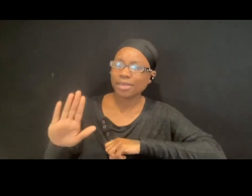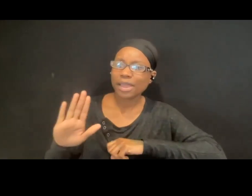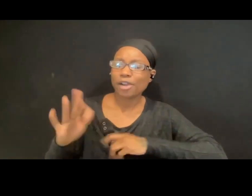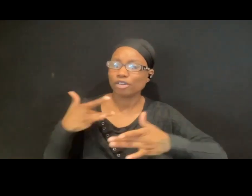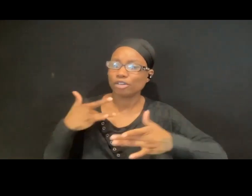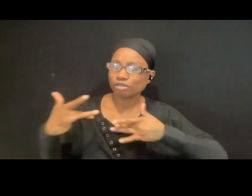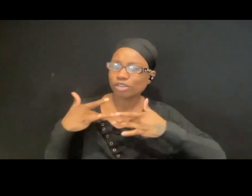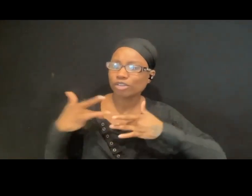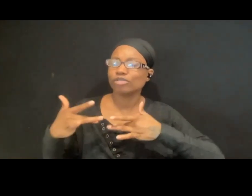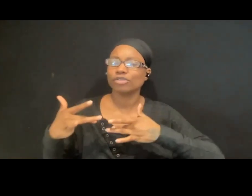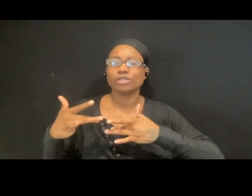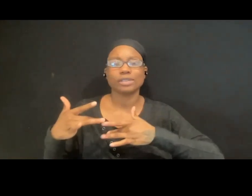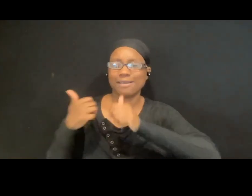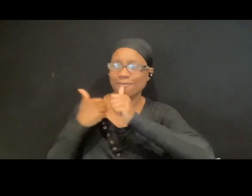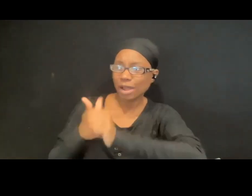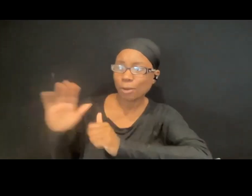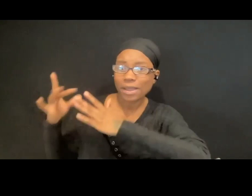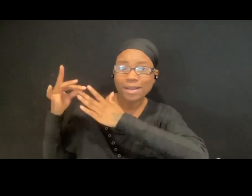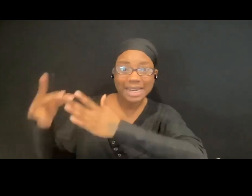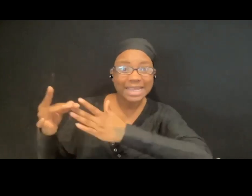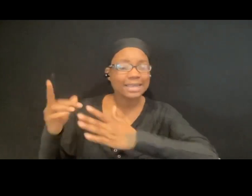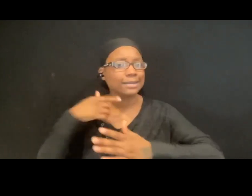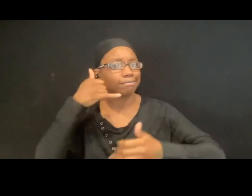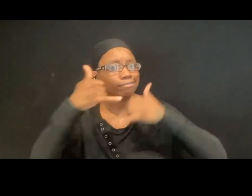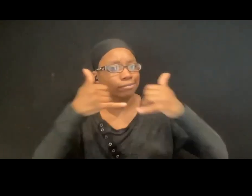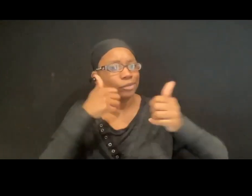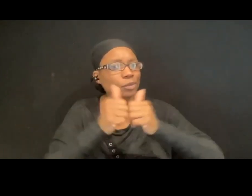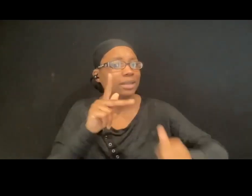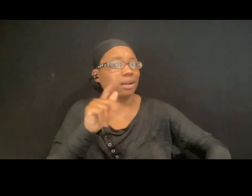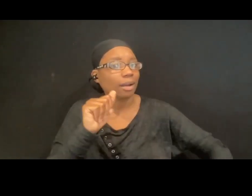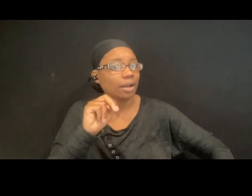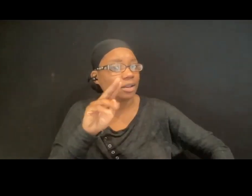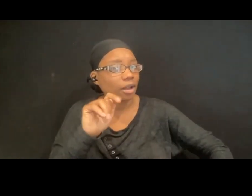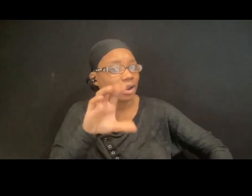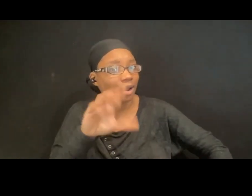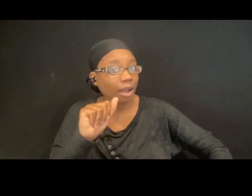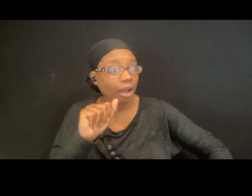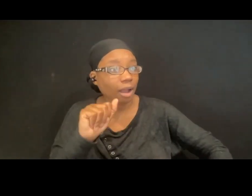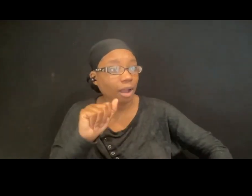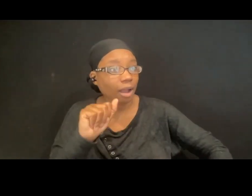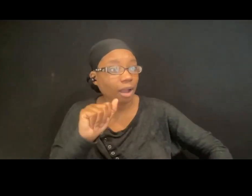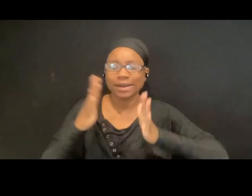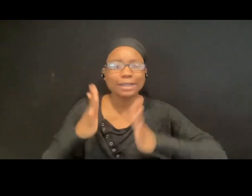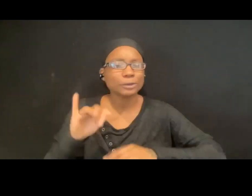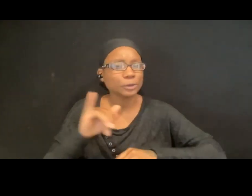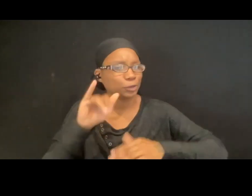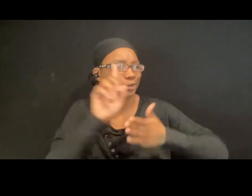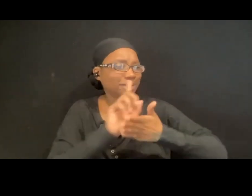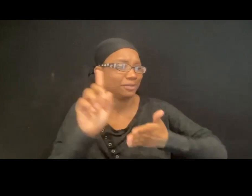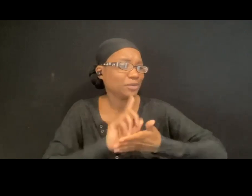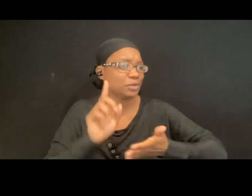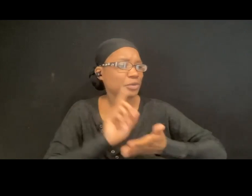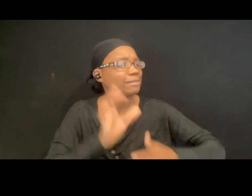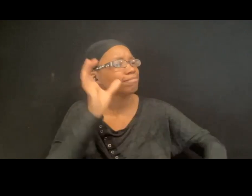with Kanataka, and other organizers are on the phone with Kanataka every week, kind of, listening to how she